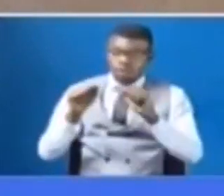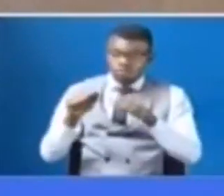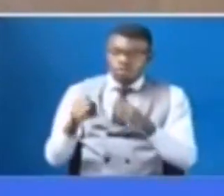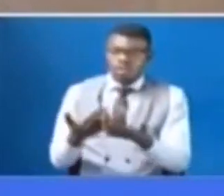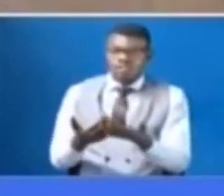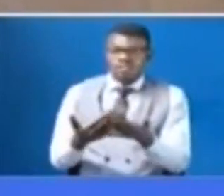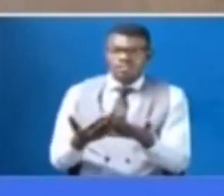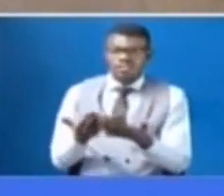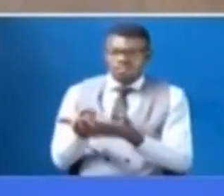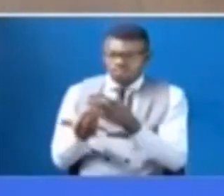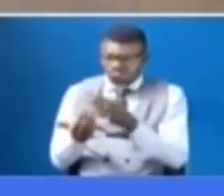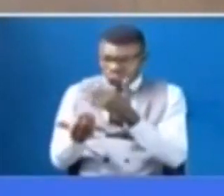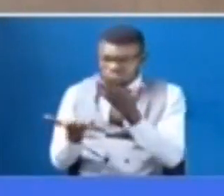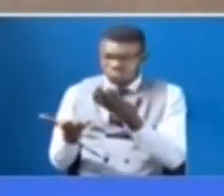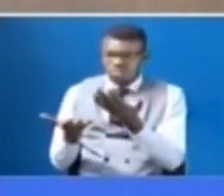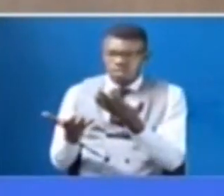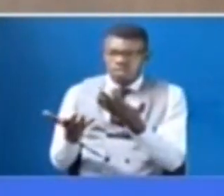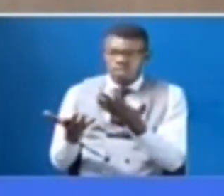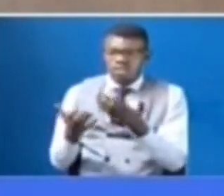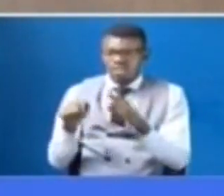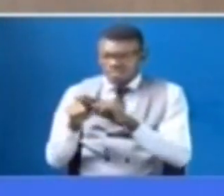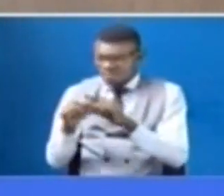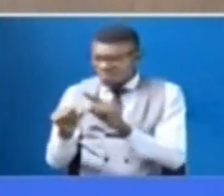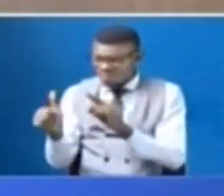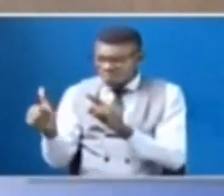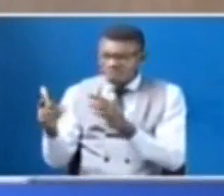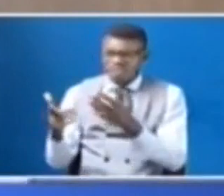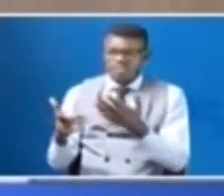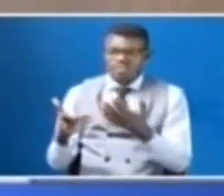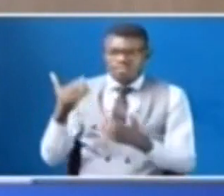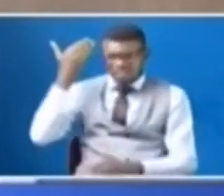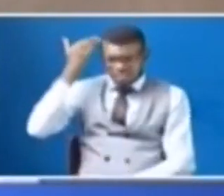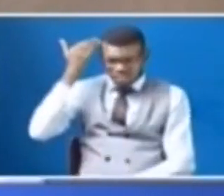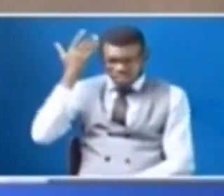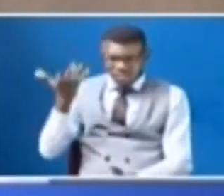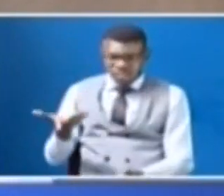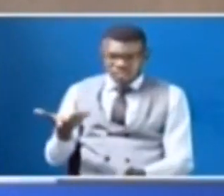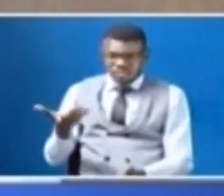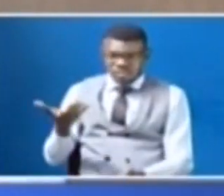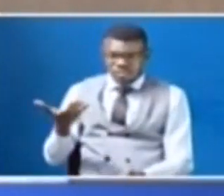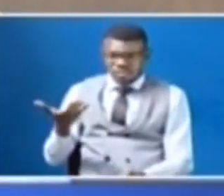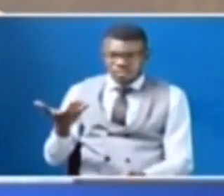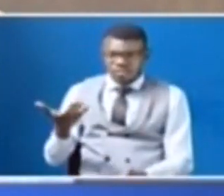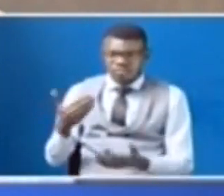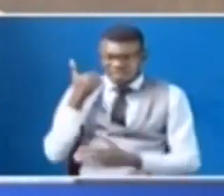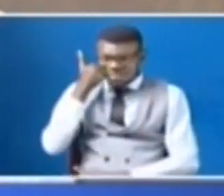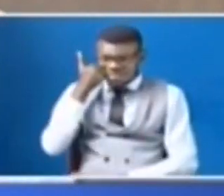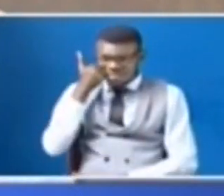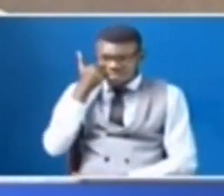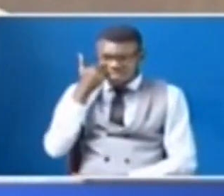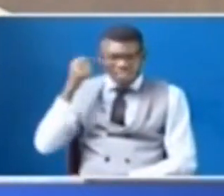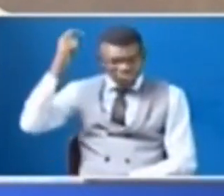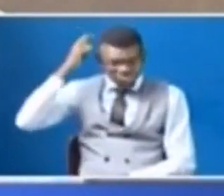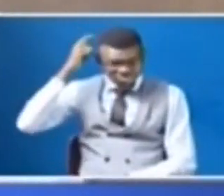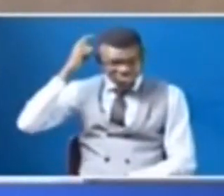brain lesions, cranial lesions and extracranial lesions. Cranial lesions are brain metastases, benign